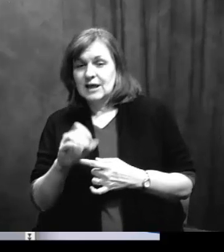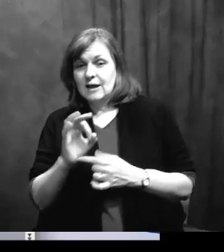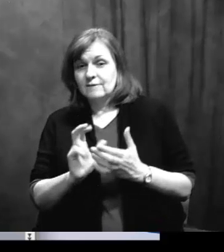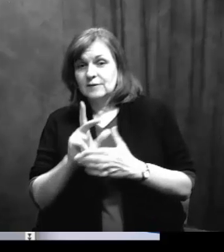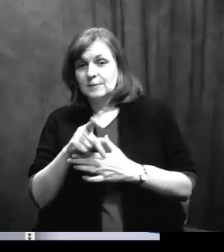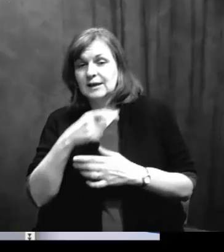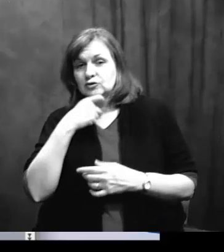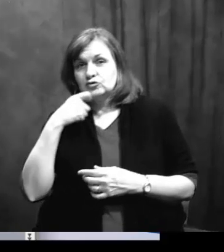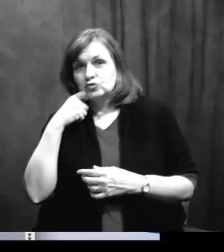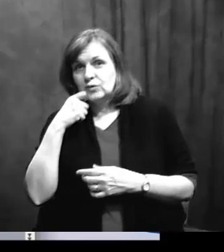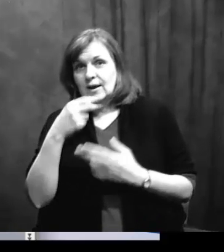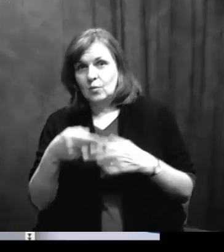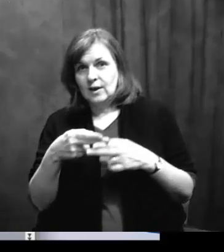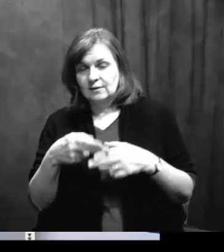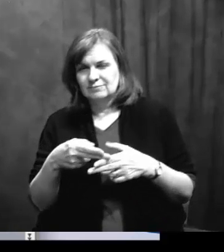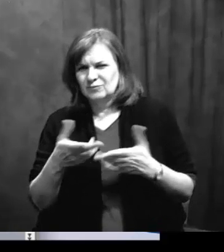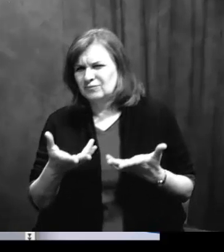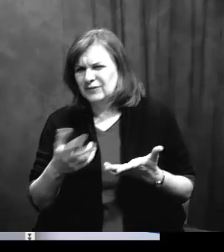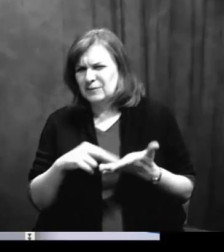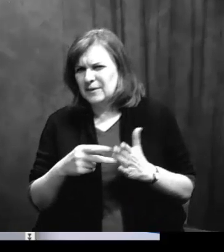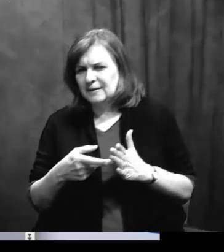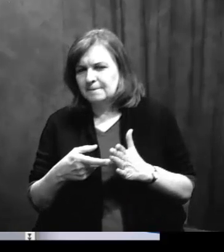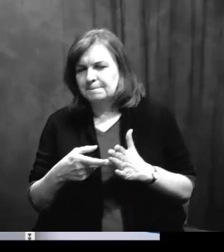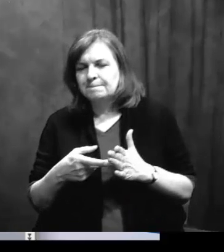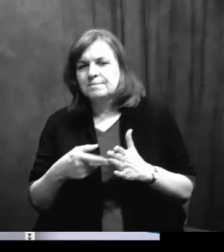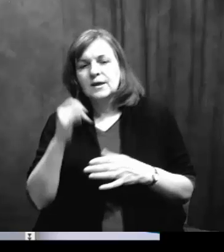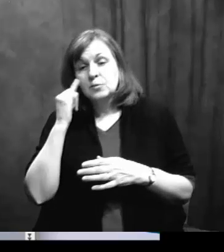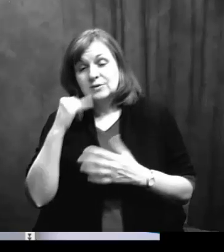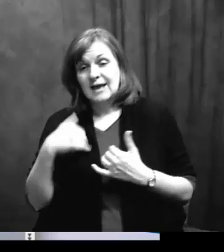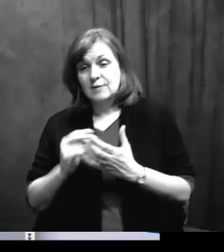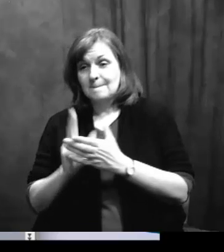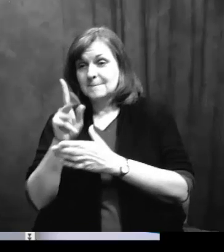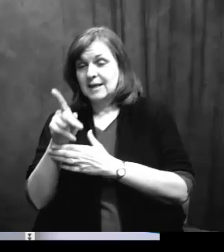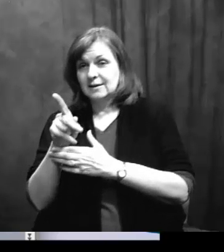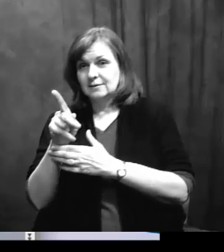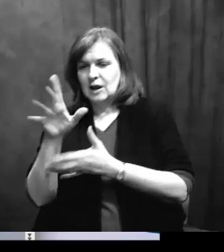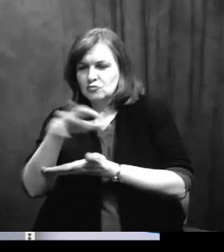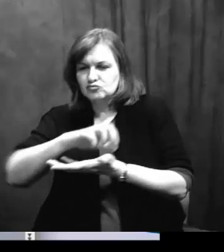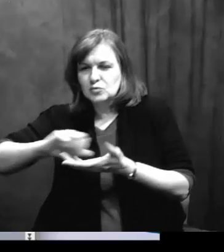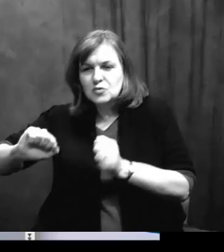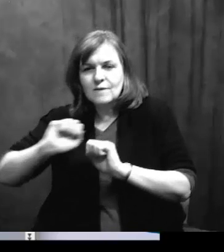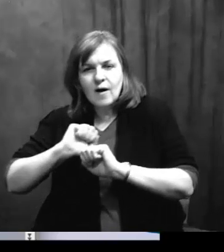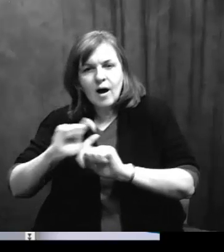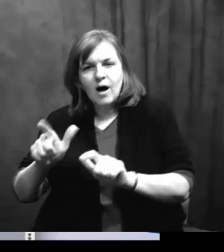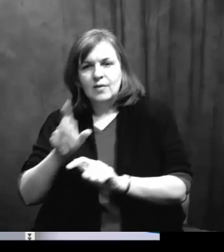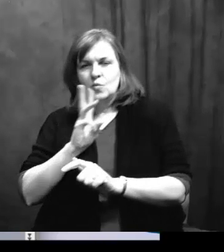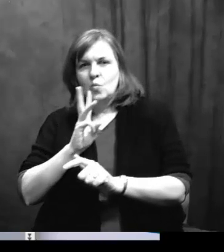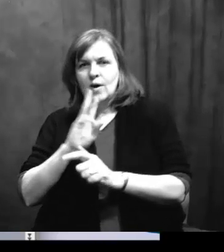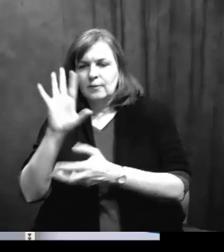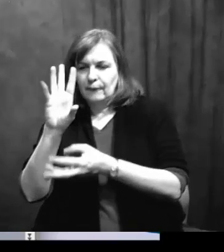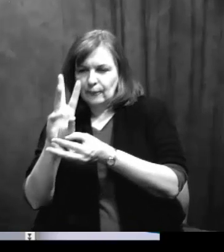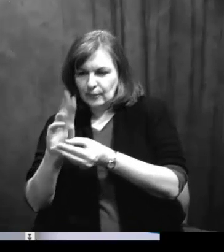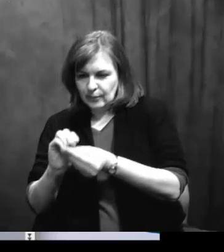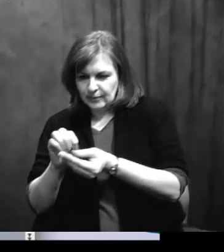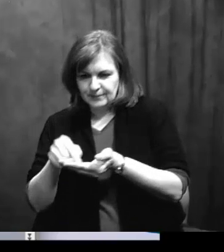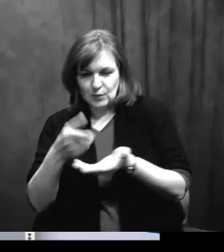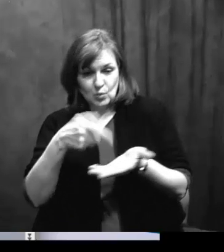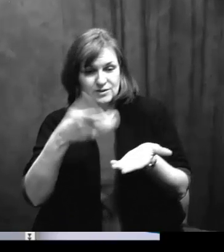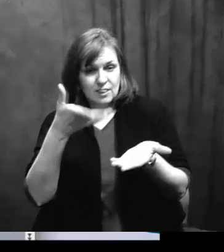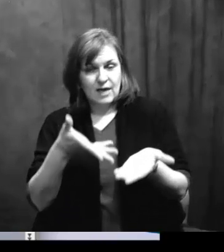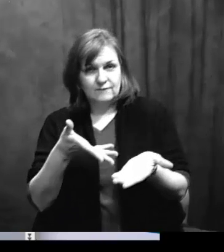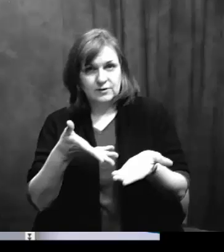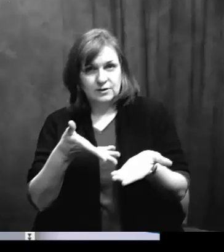dry weight. What does this mean? If I take a plant and dry it, evaporating all of the water from it,